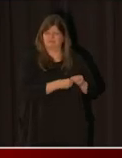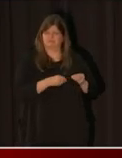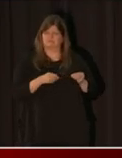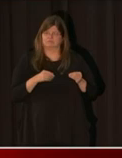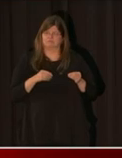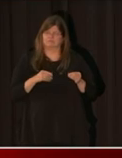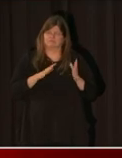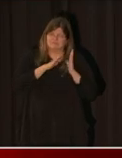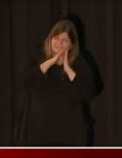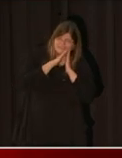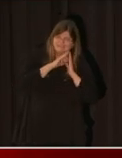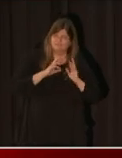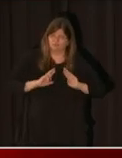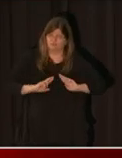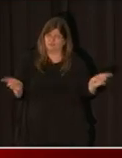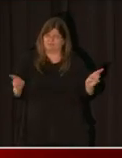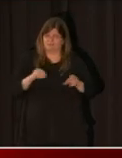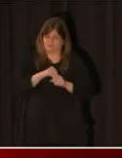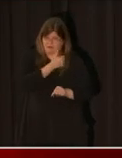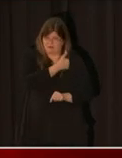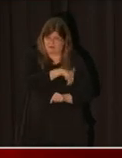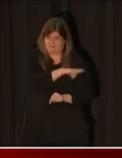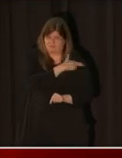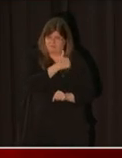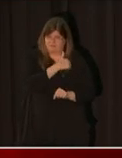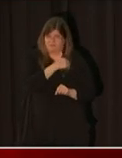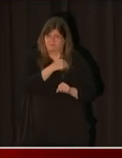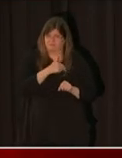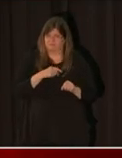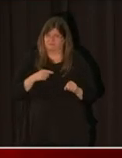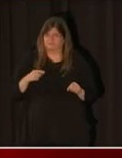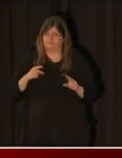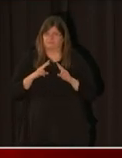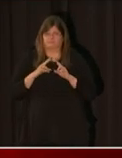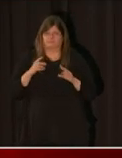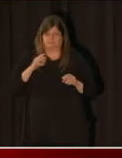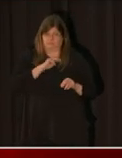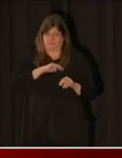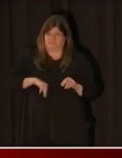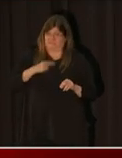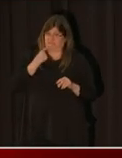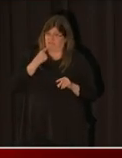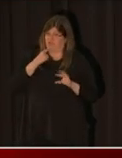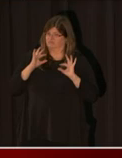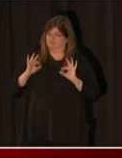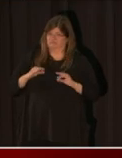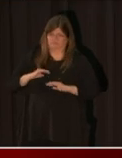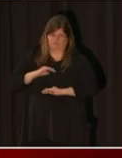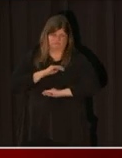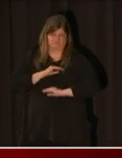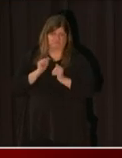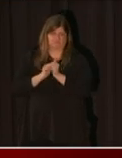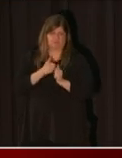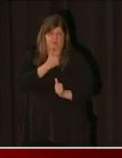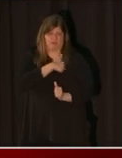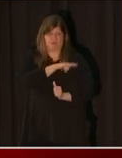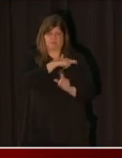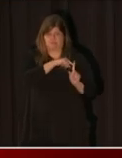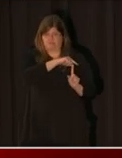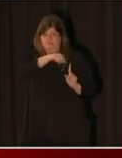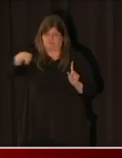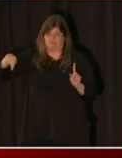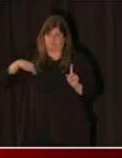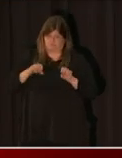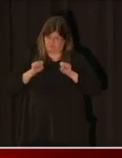I'm very pleased that our hospital system as a whole has been able to add what